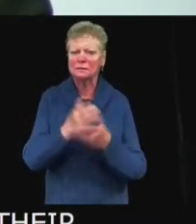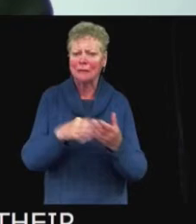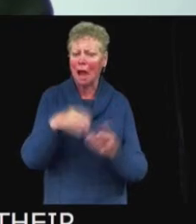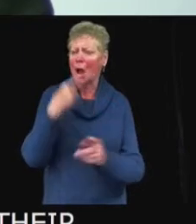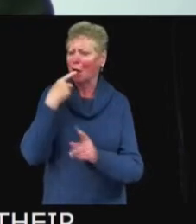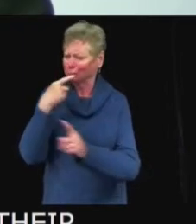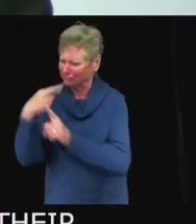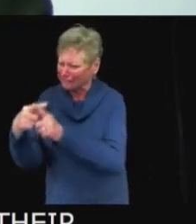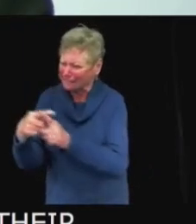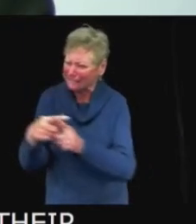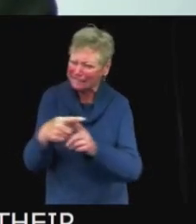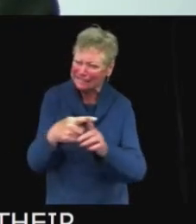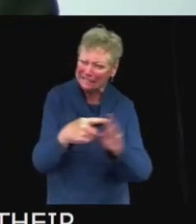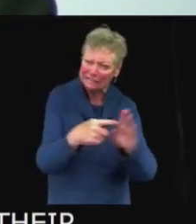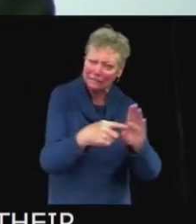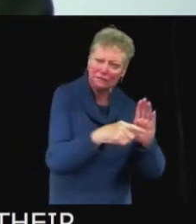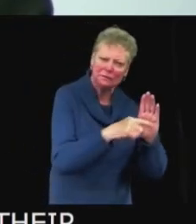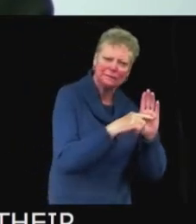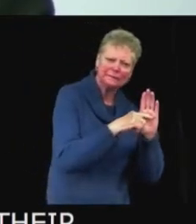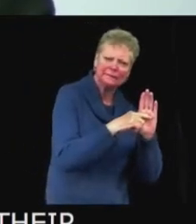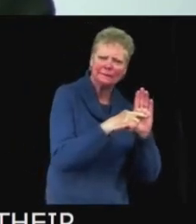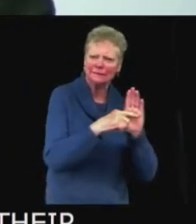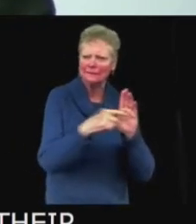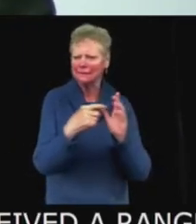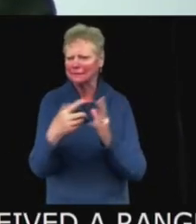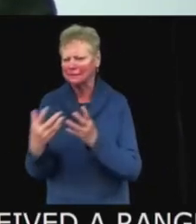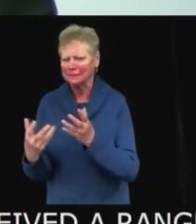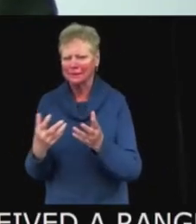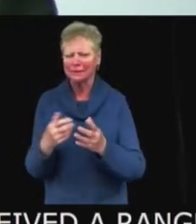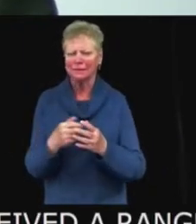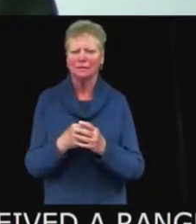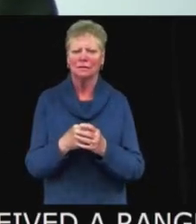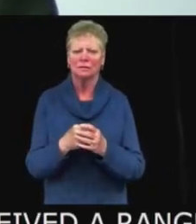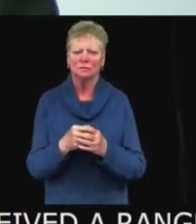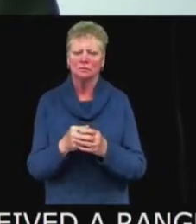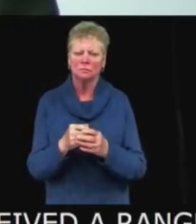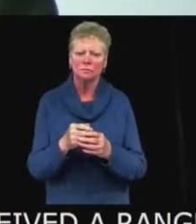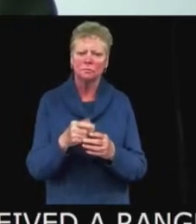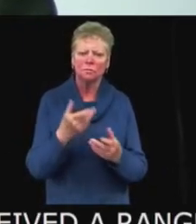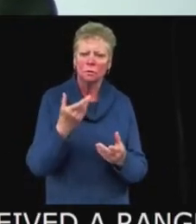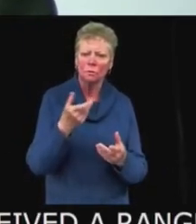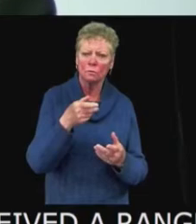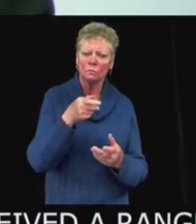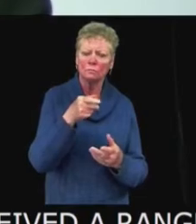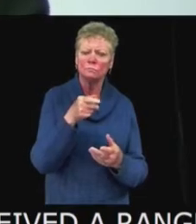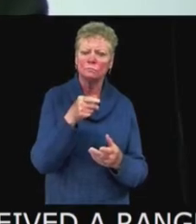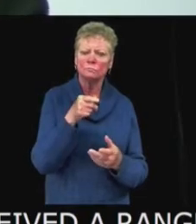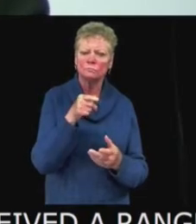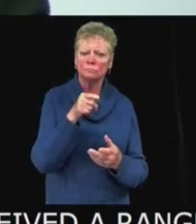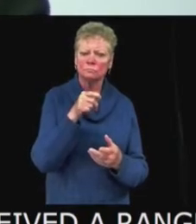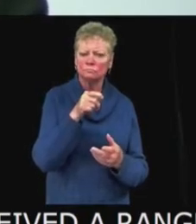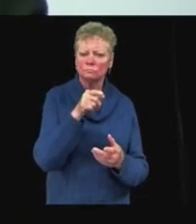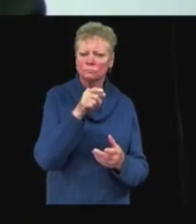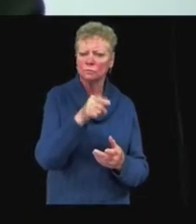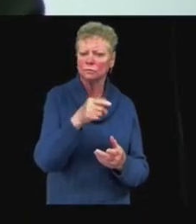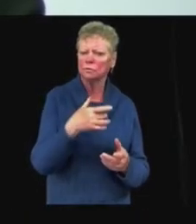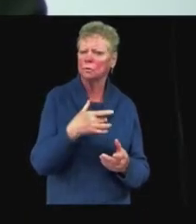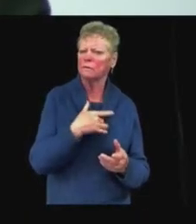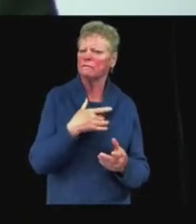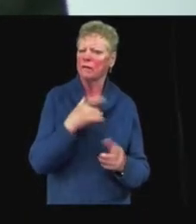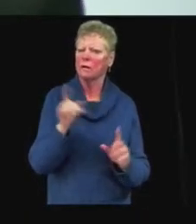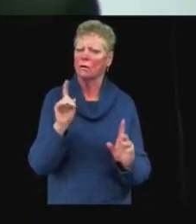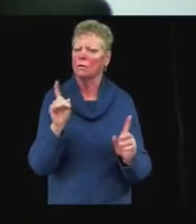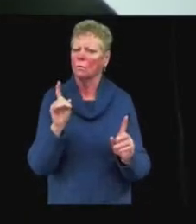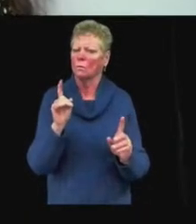to very mixed. What have you learned from your work about the conditions that either foster or diminish public trust